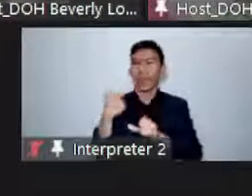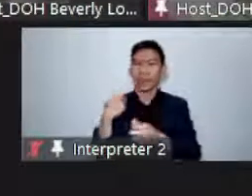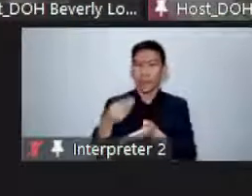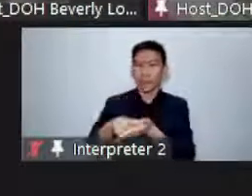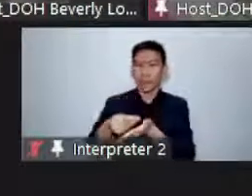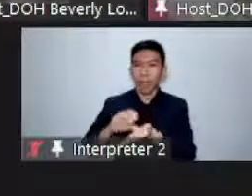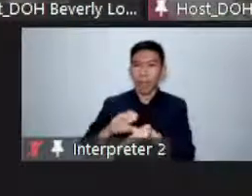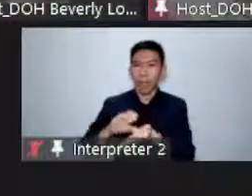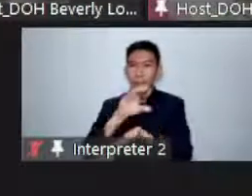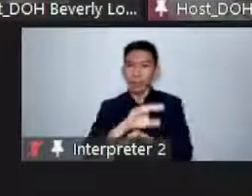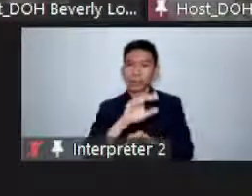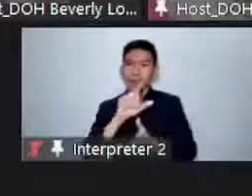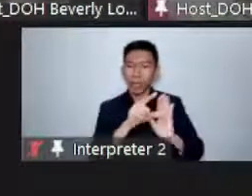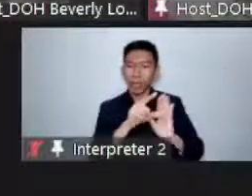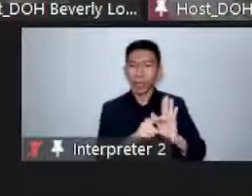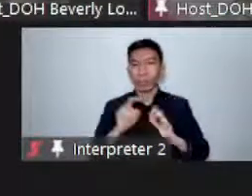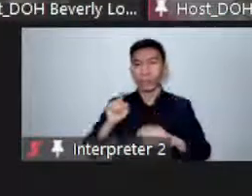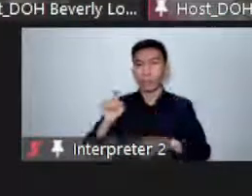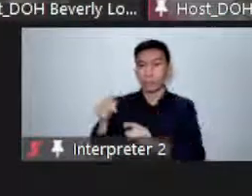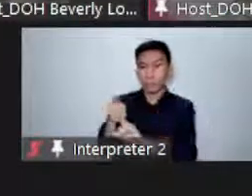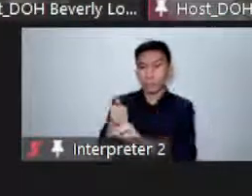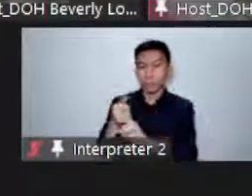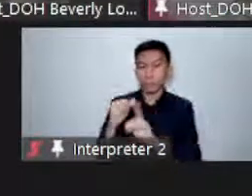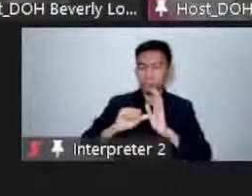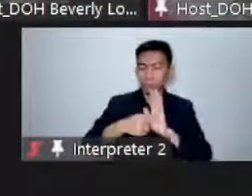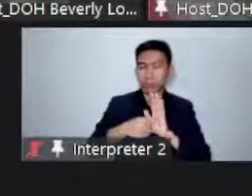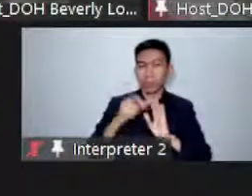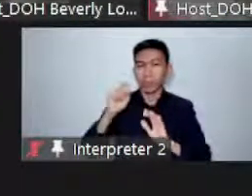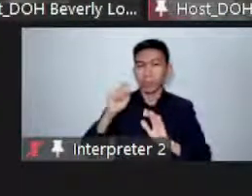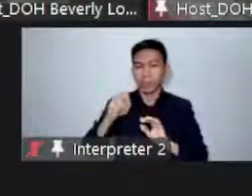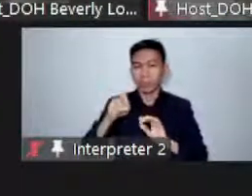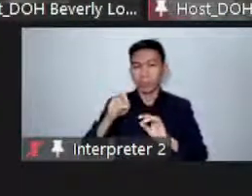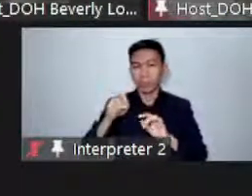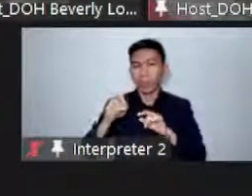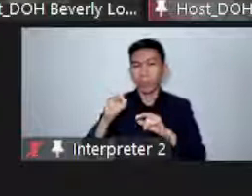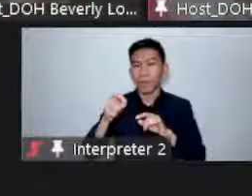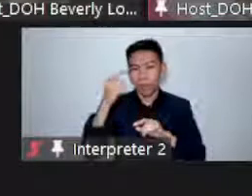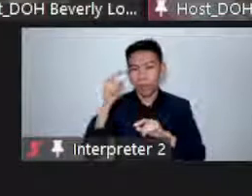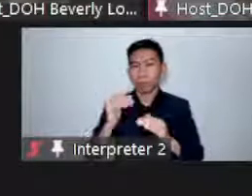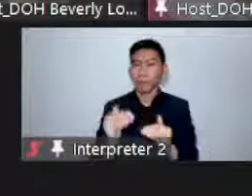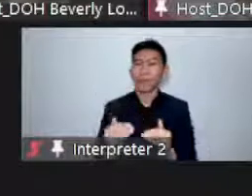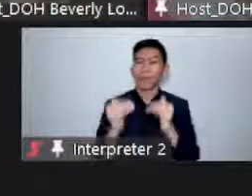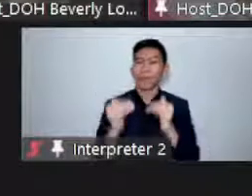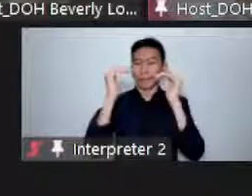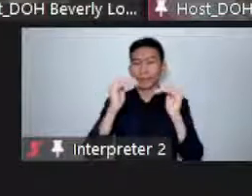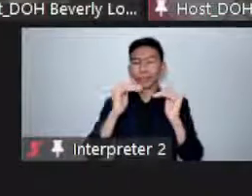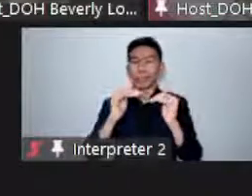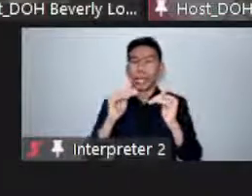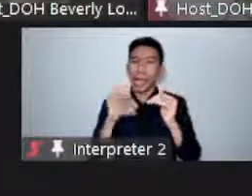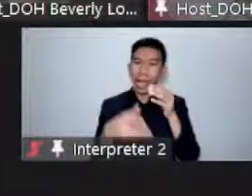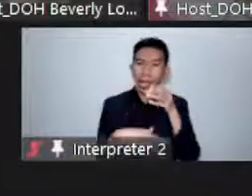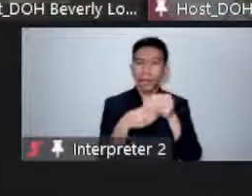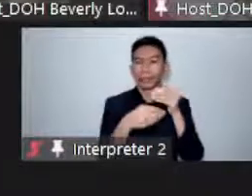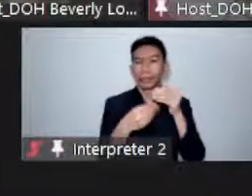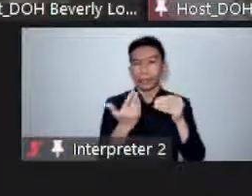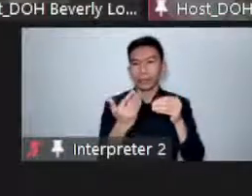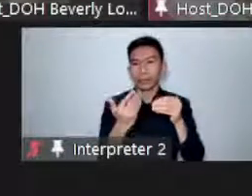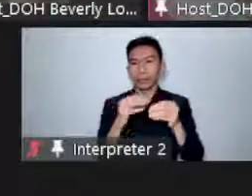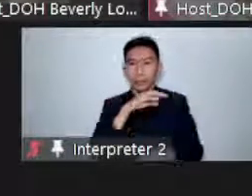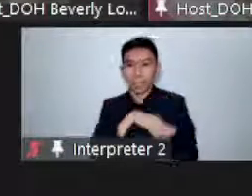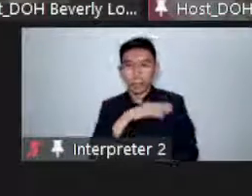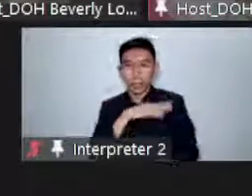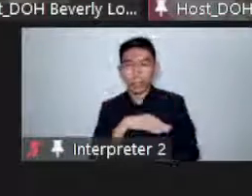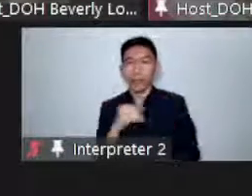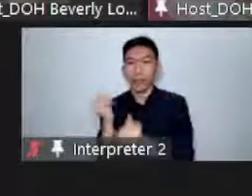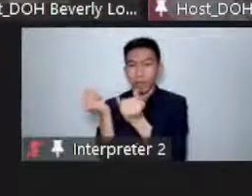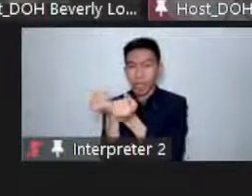need to cover the need to up the coverage of outpatient services by PhilHealth